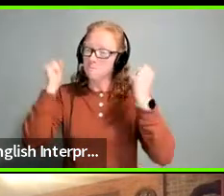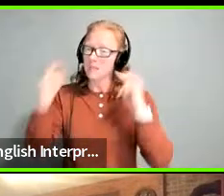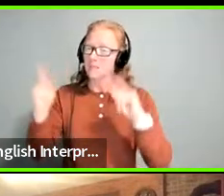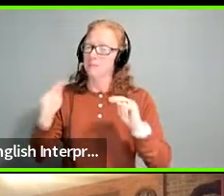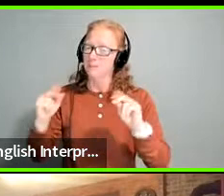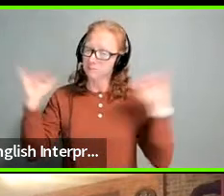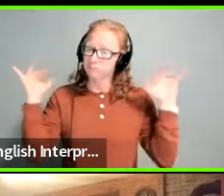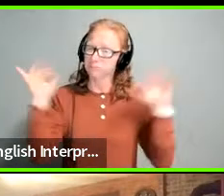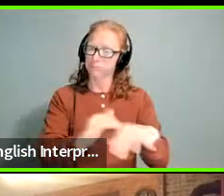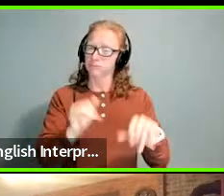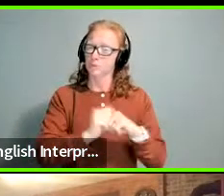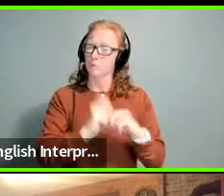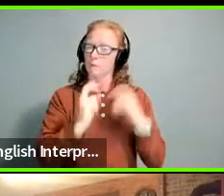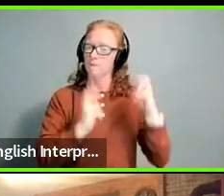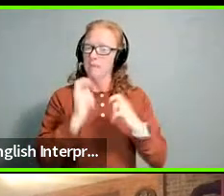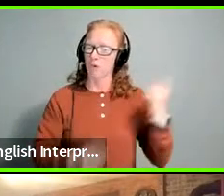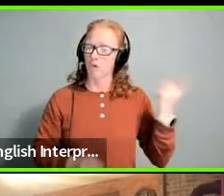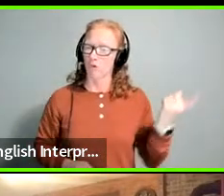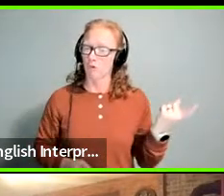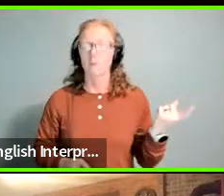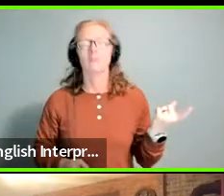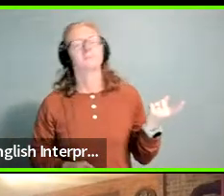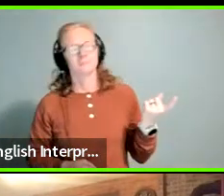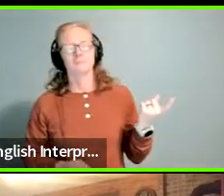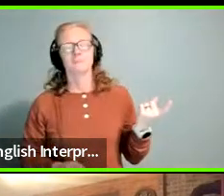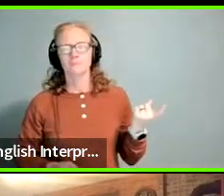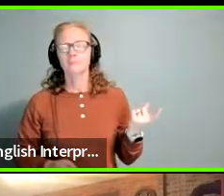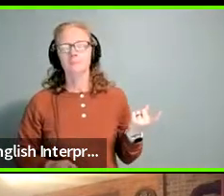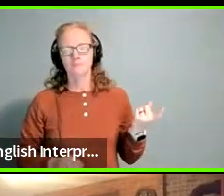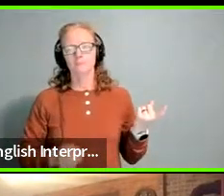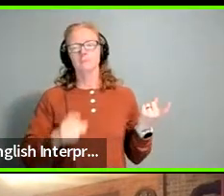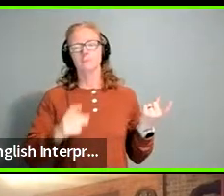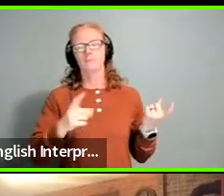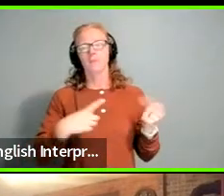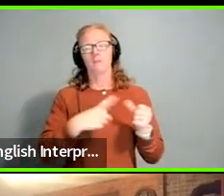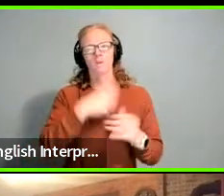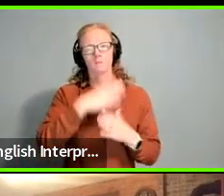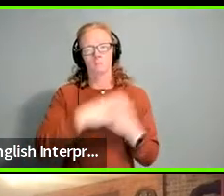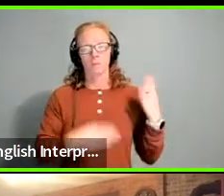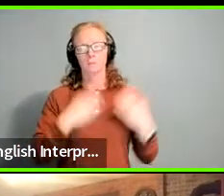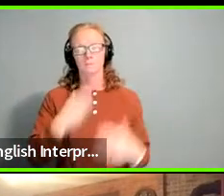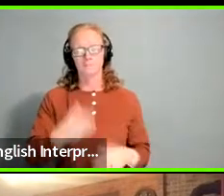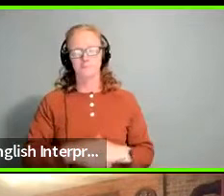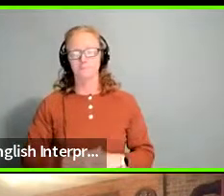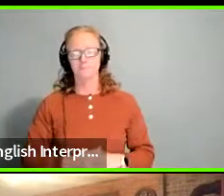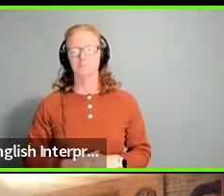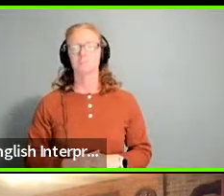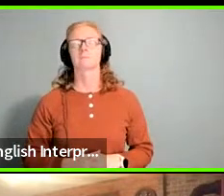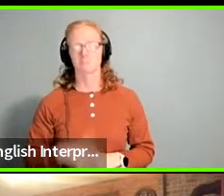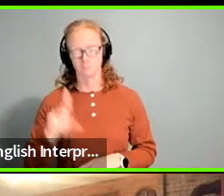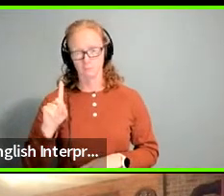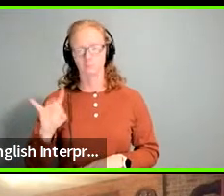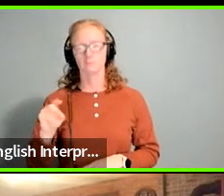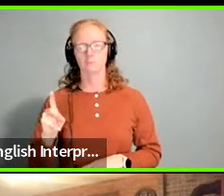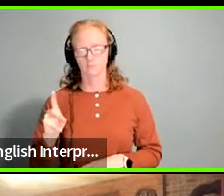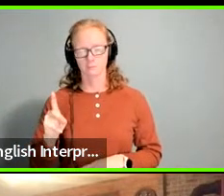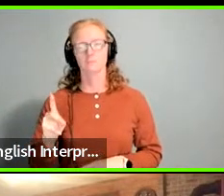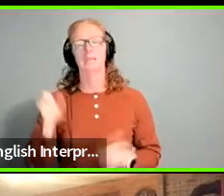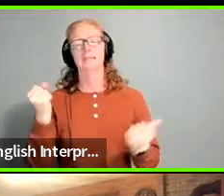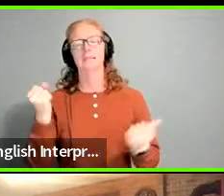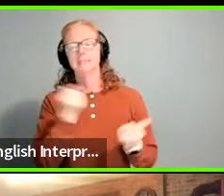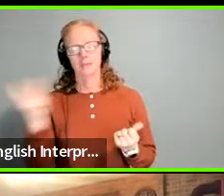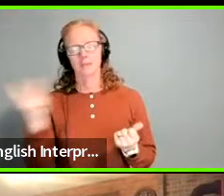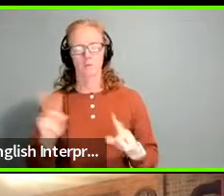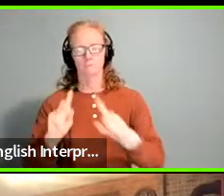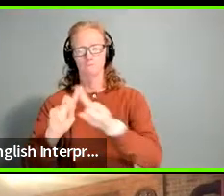there. Yeah, so to answer the first part of your question, we did go to several